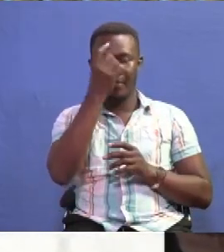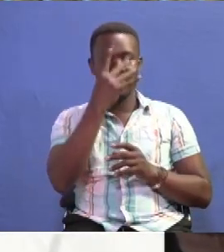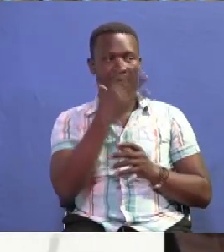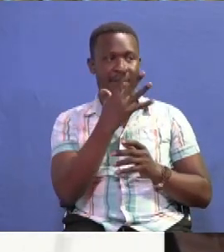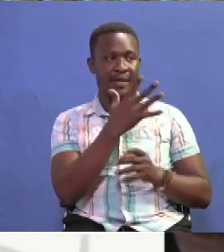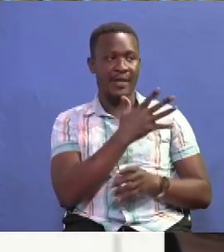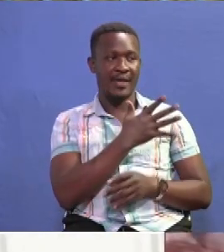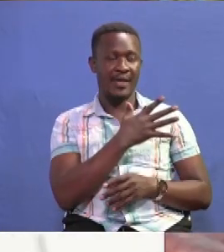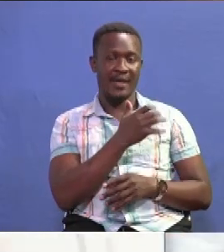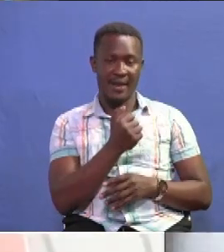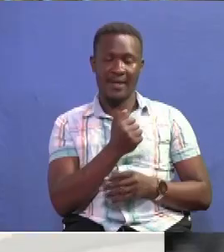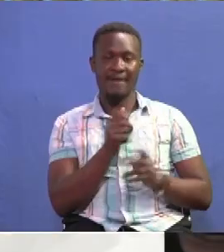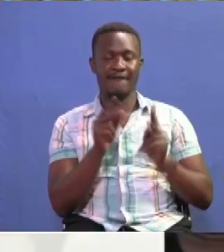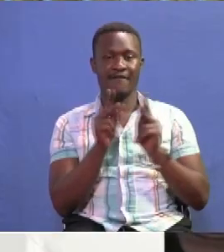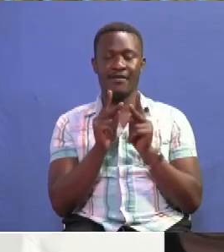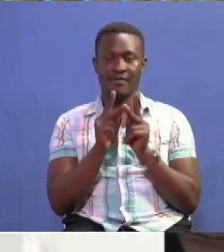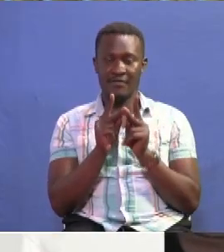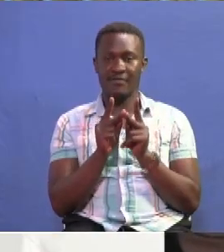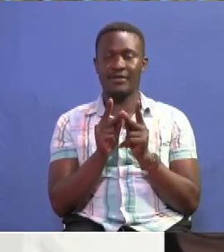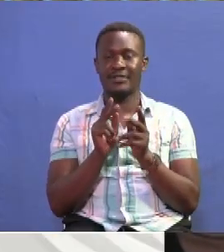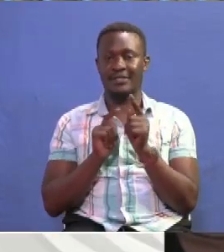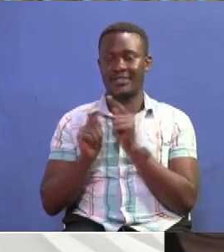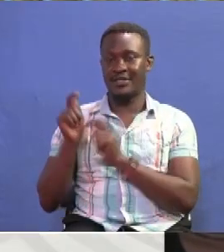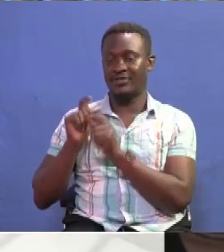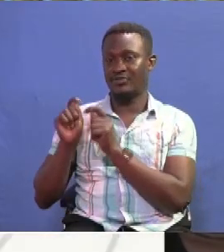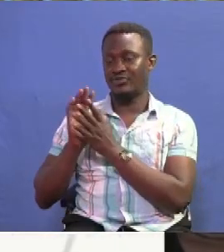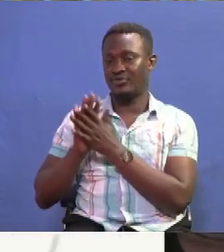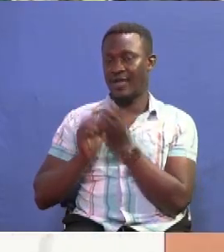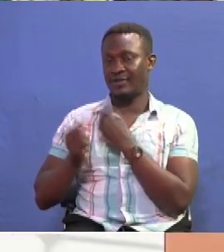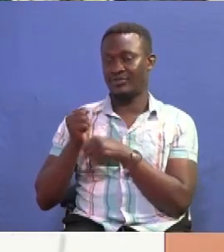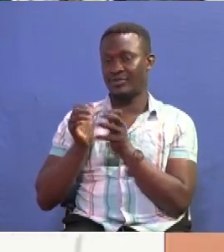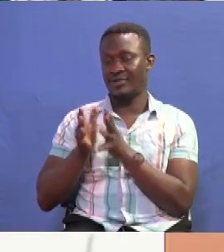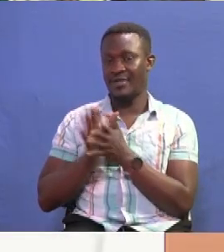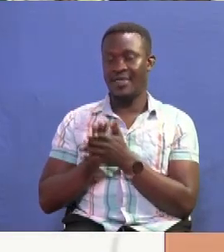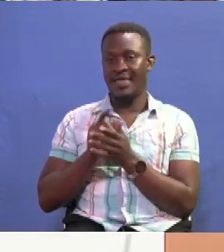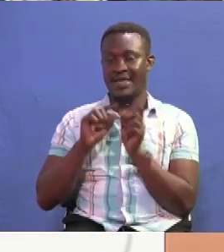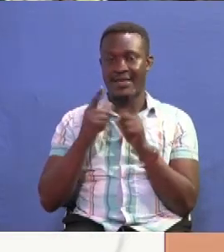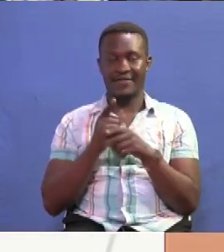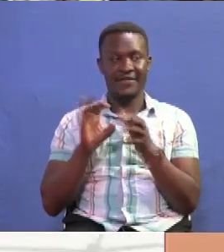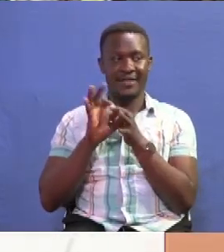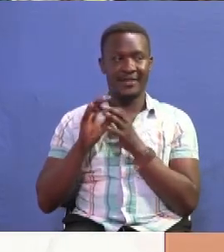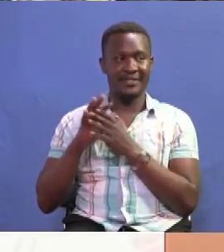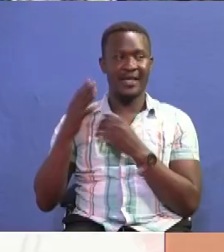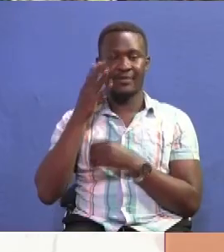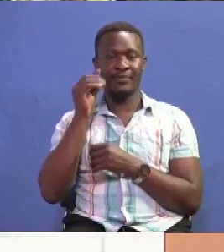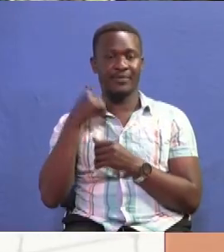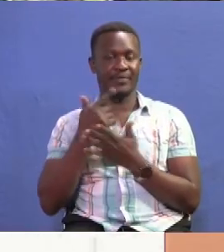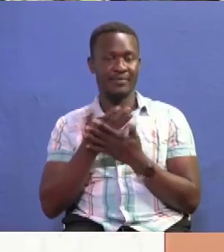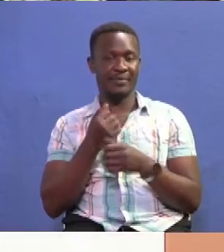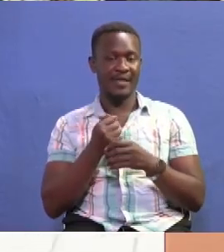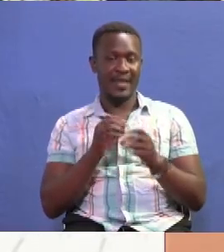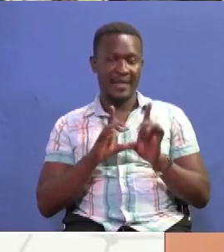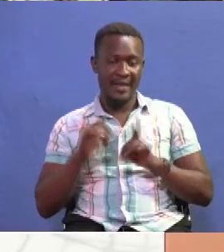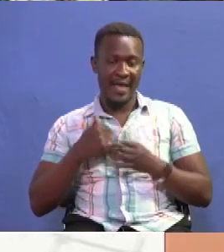and very traditional Chinese characters. Diverse cultural experiences, performances